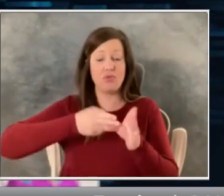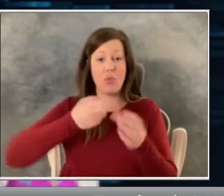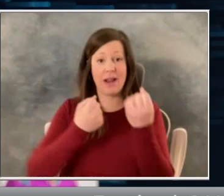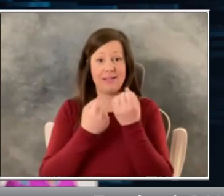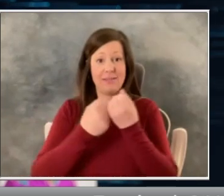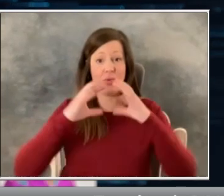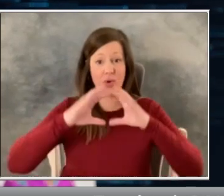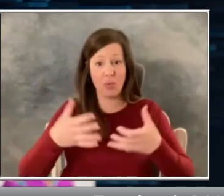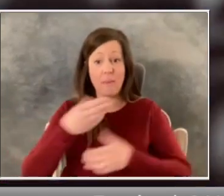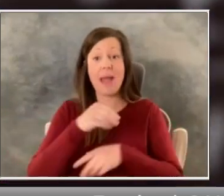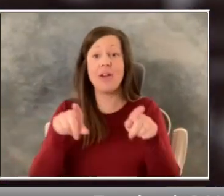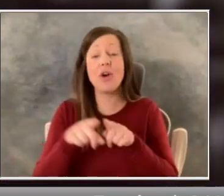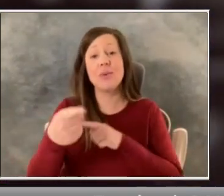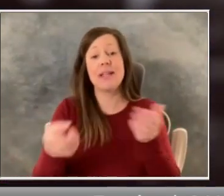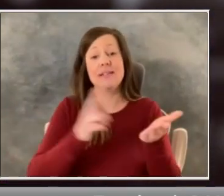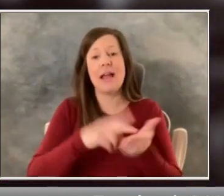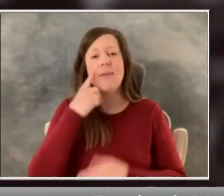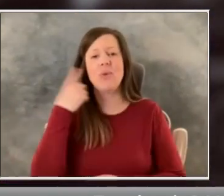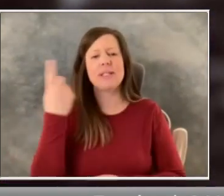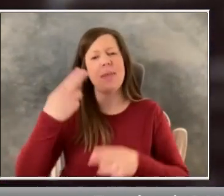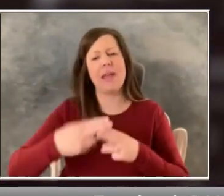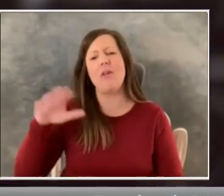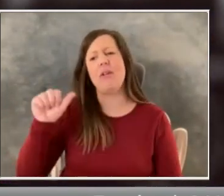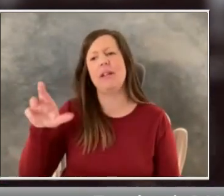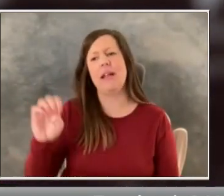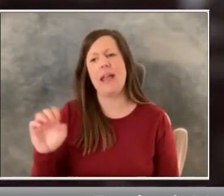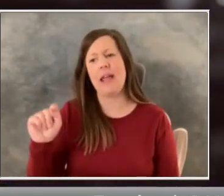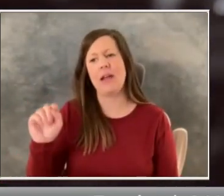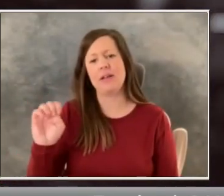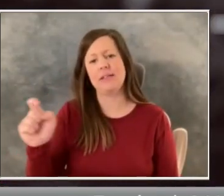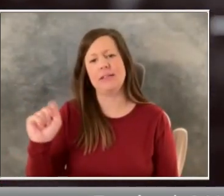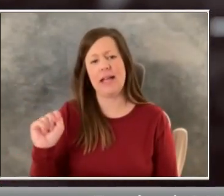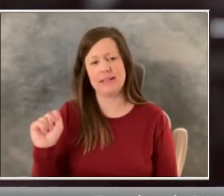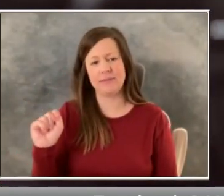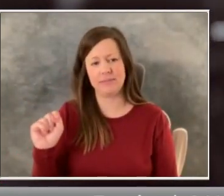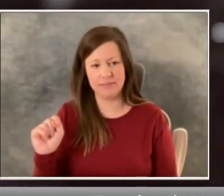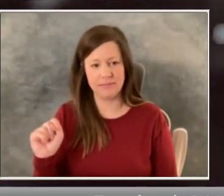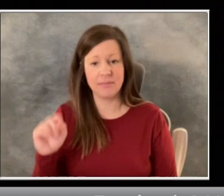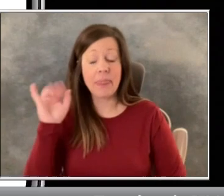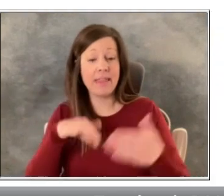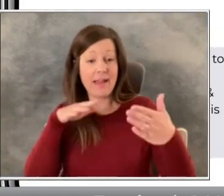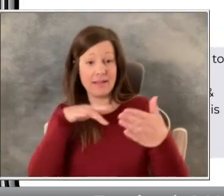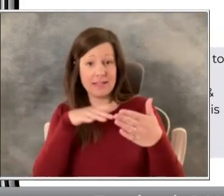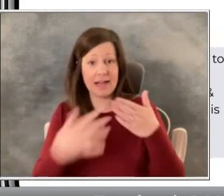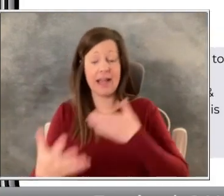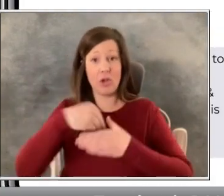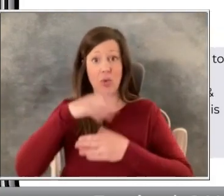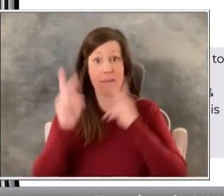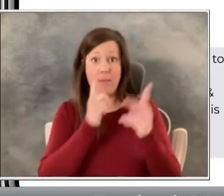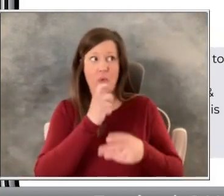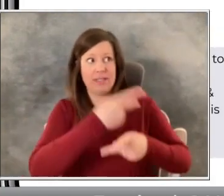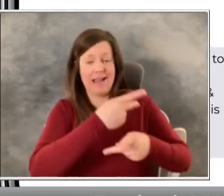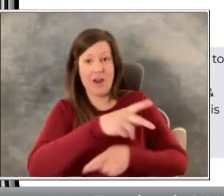he also signed up for something called CareText. Well, CareText was a study that included caregivers. During the trial,